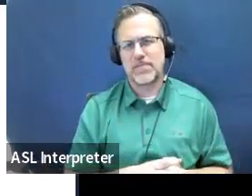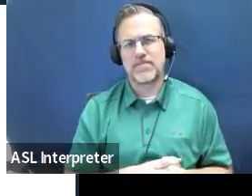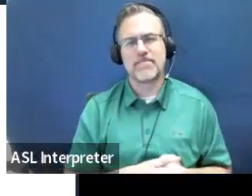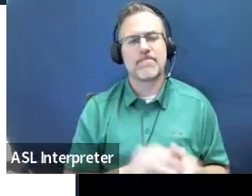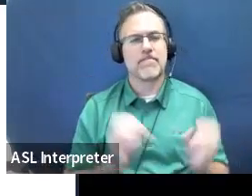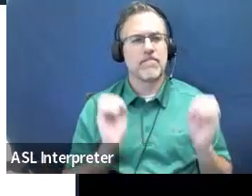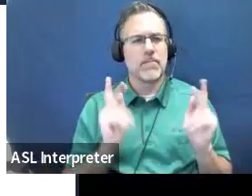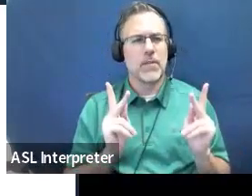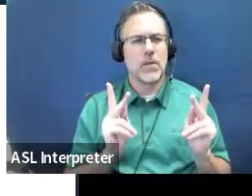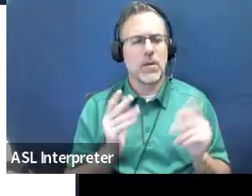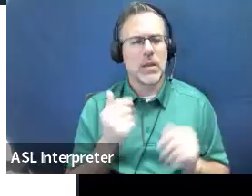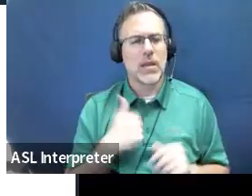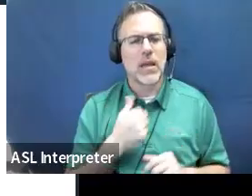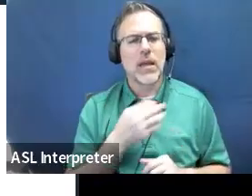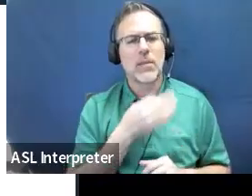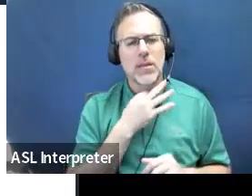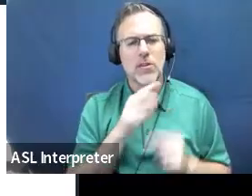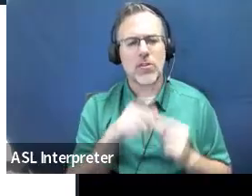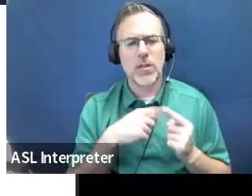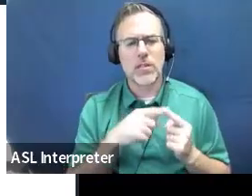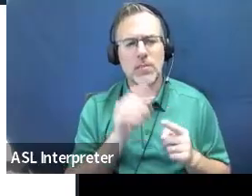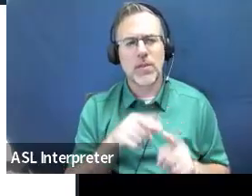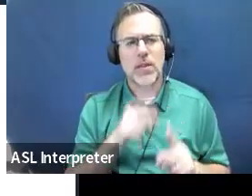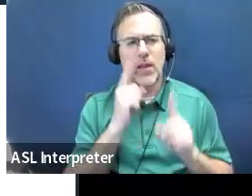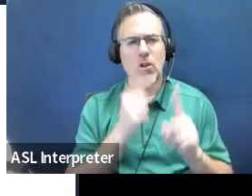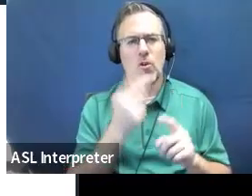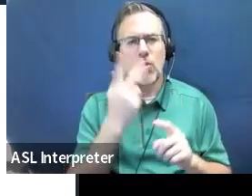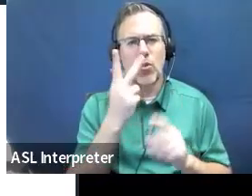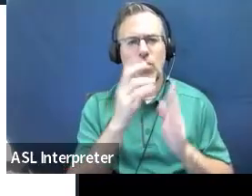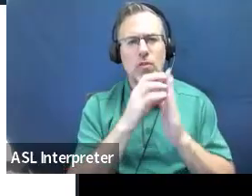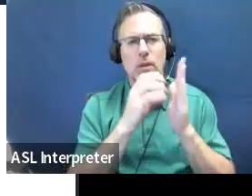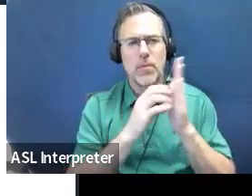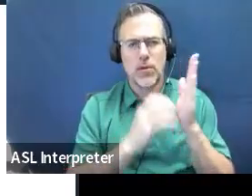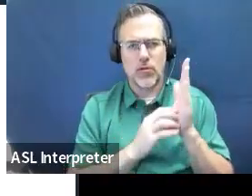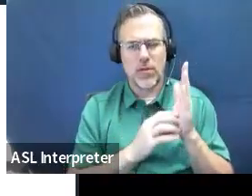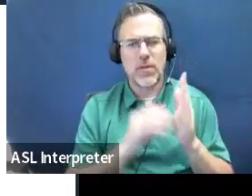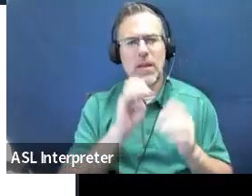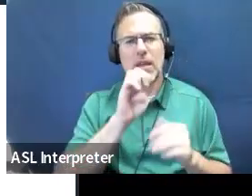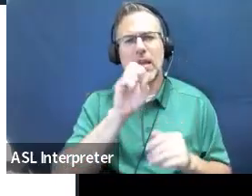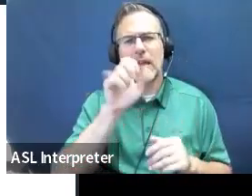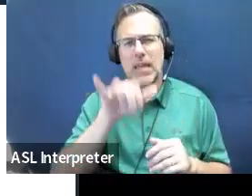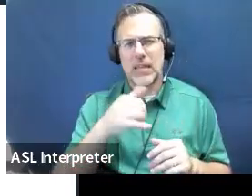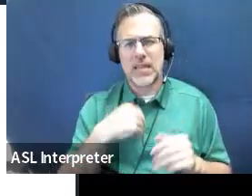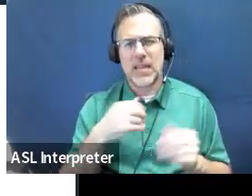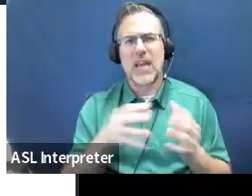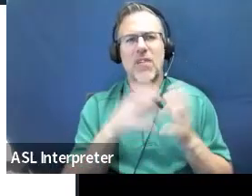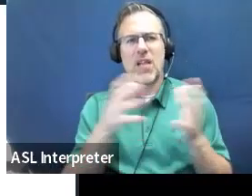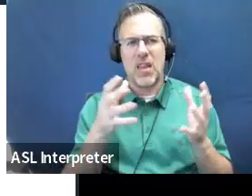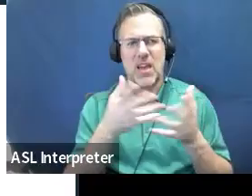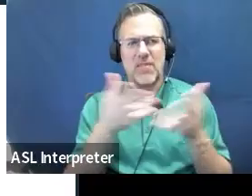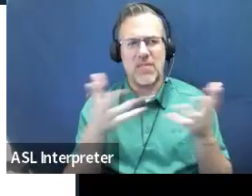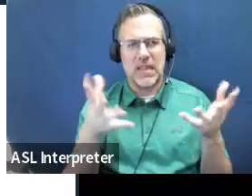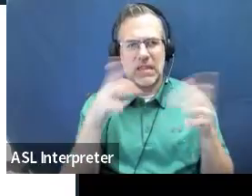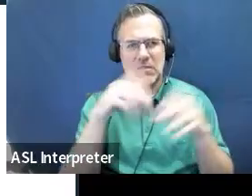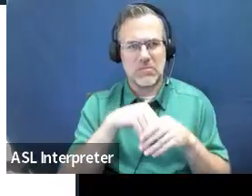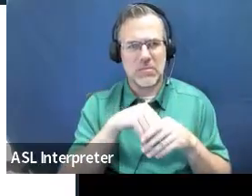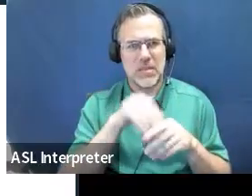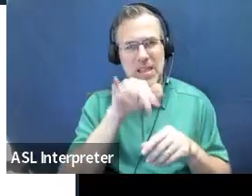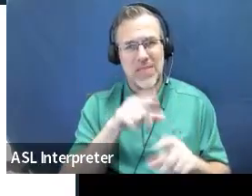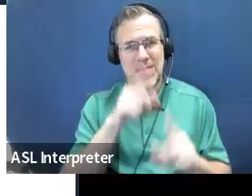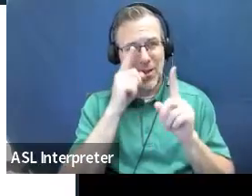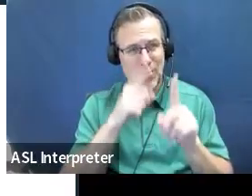Okay, I'm curious about that goal on a 3-paragraph essay. The essay has a lot of components. Is that goal